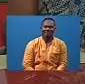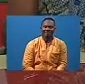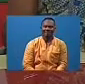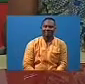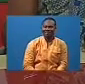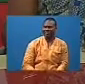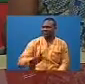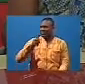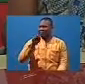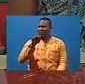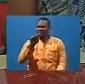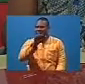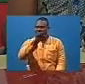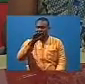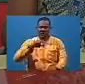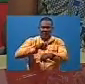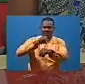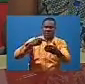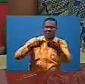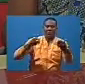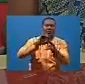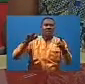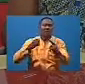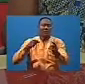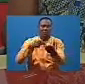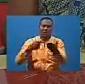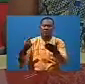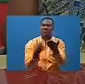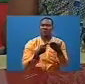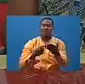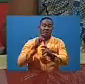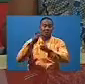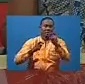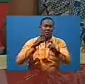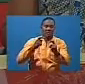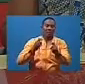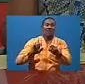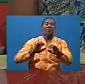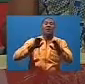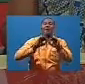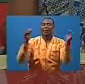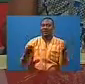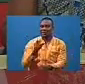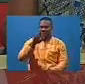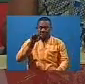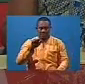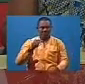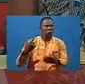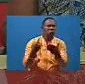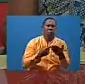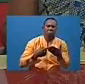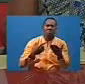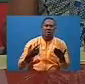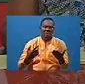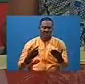The second CASA Natural Resource and Environmental Media Dialogue and Awards event has been held in Accra. The event is to discuss